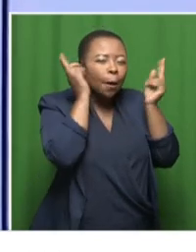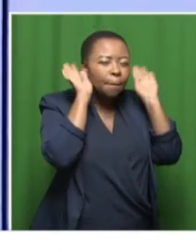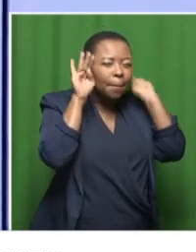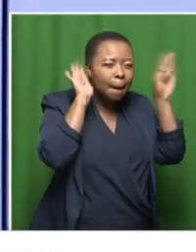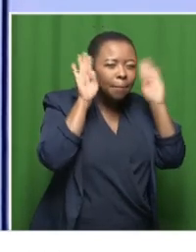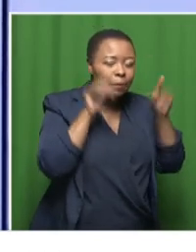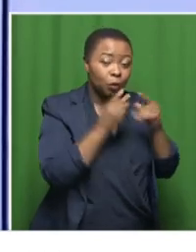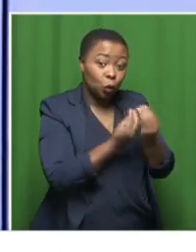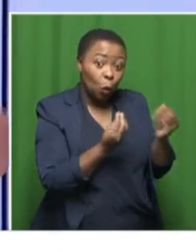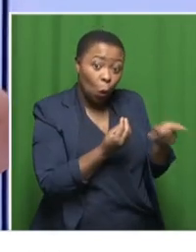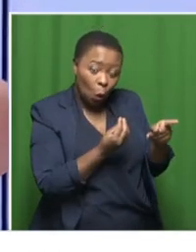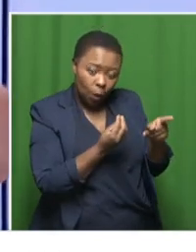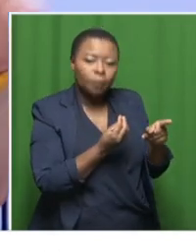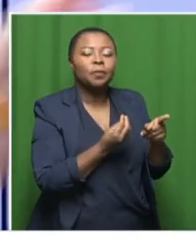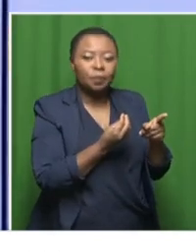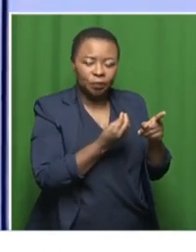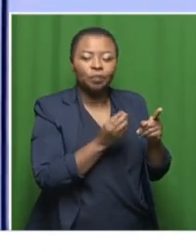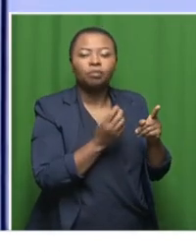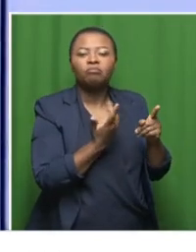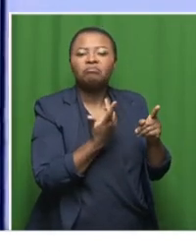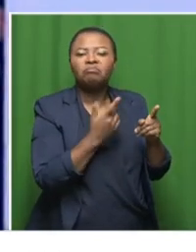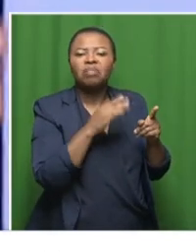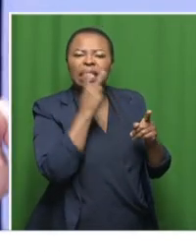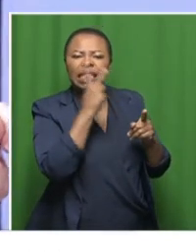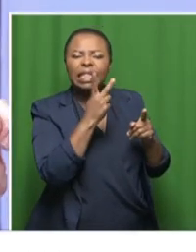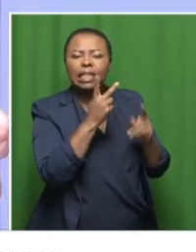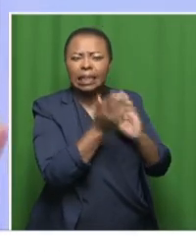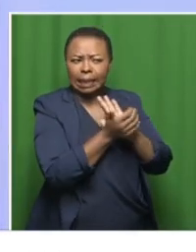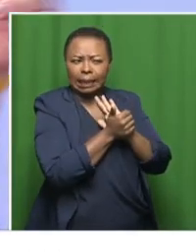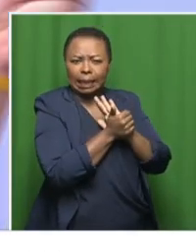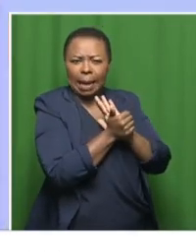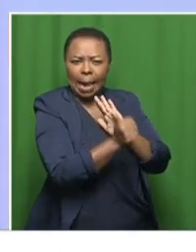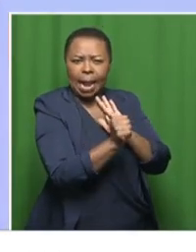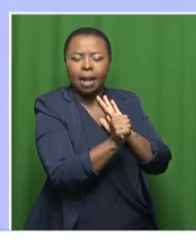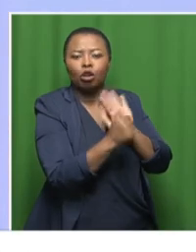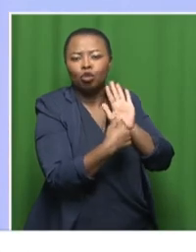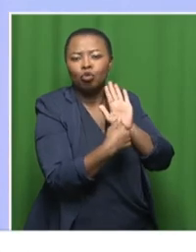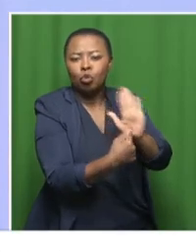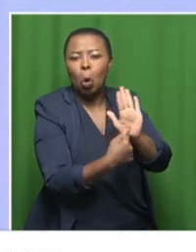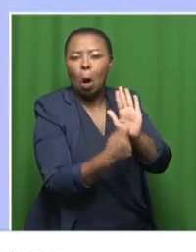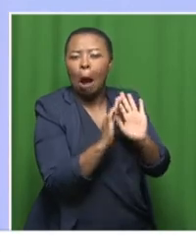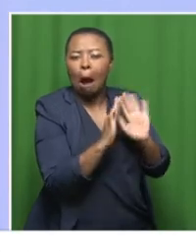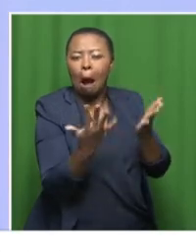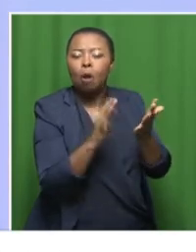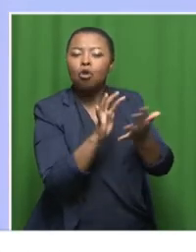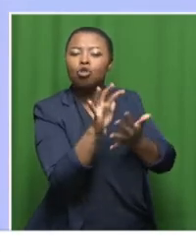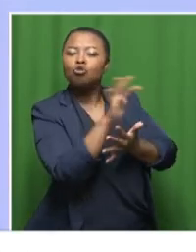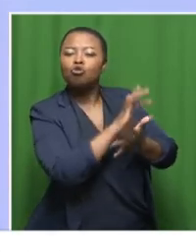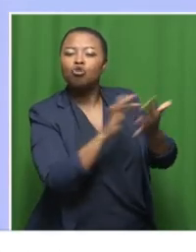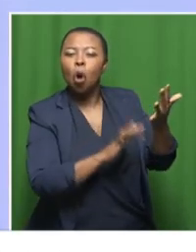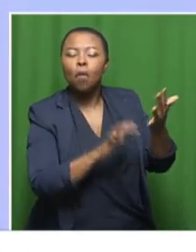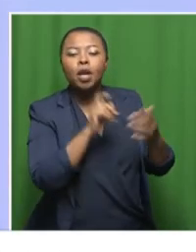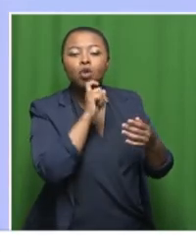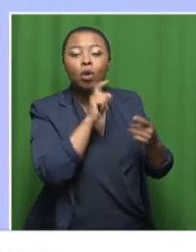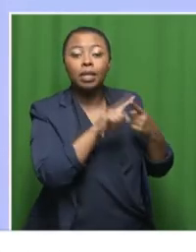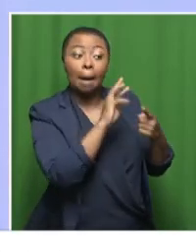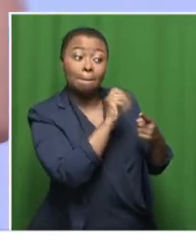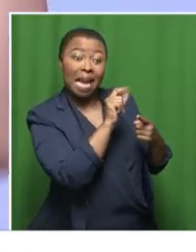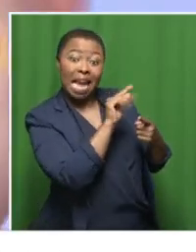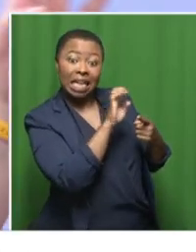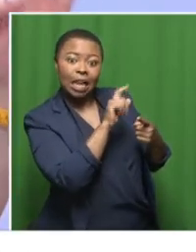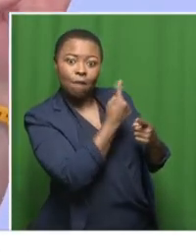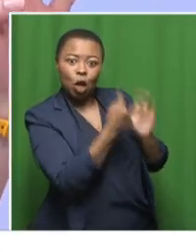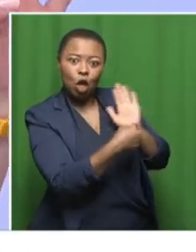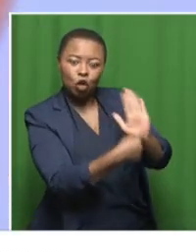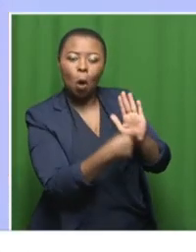show the lack of a specific skill set through a story. We'll use Matty for the first show, and